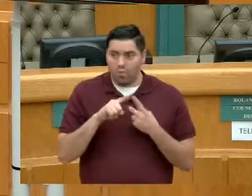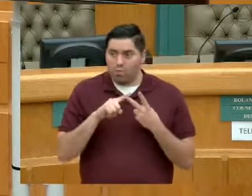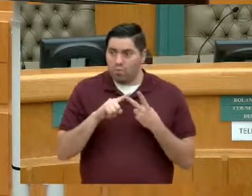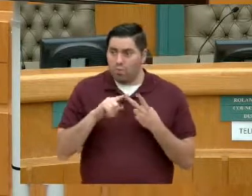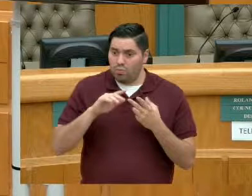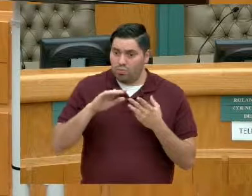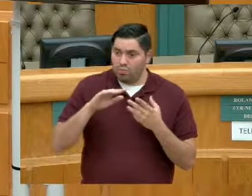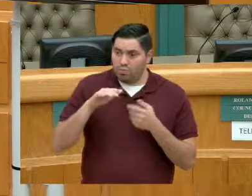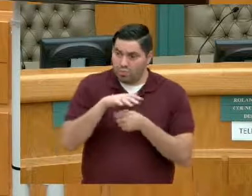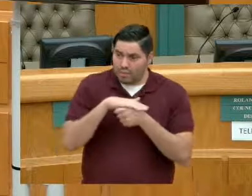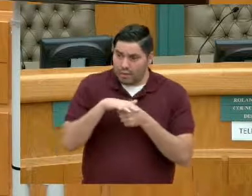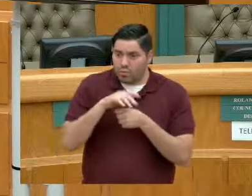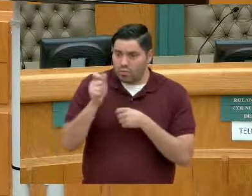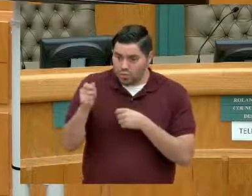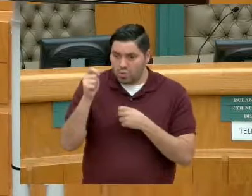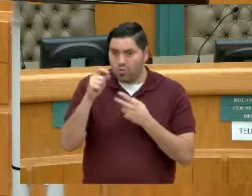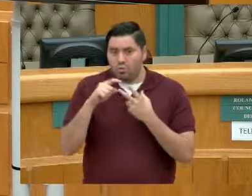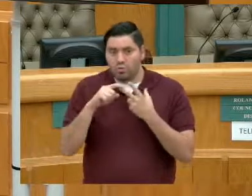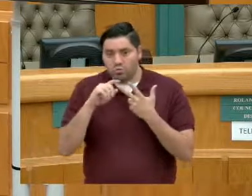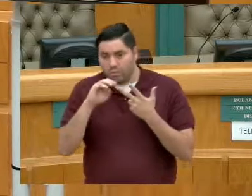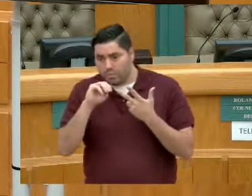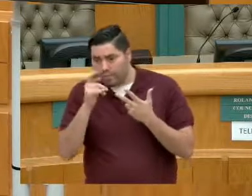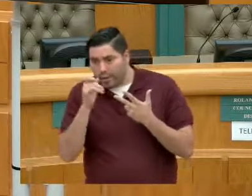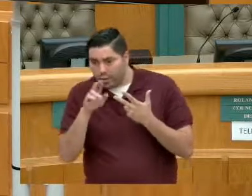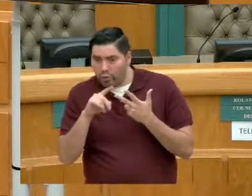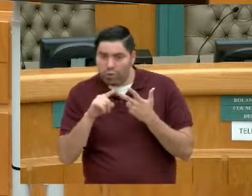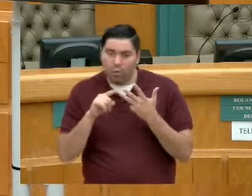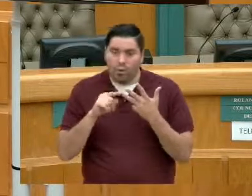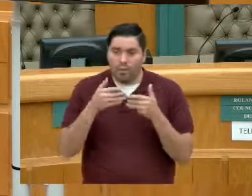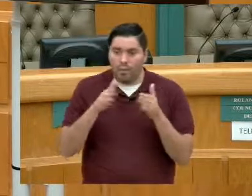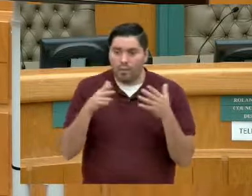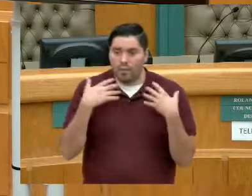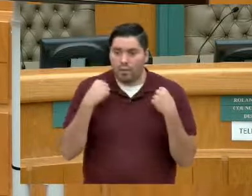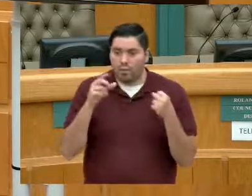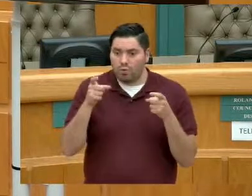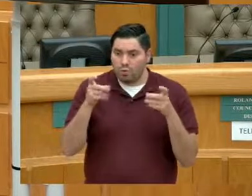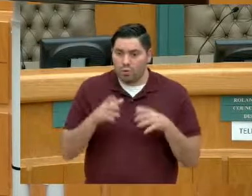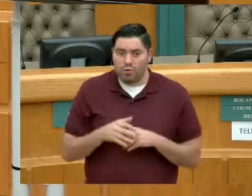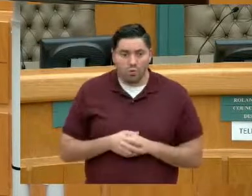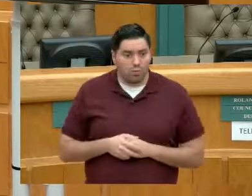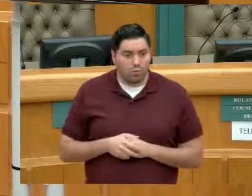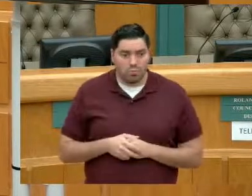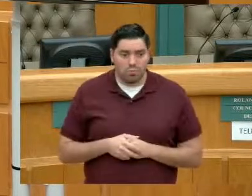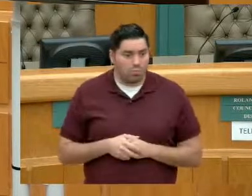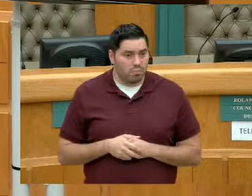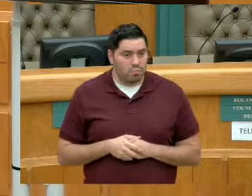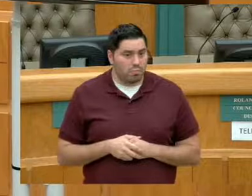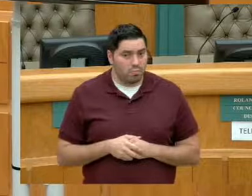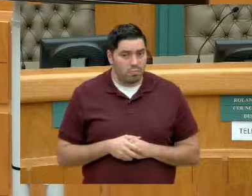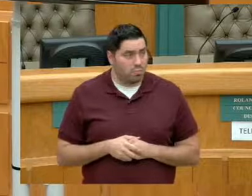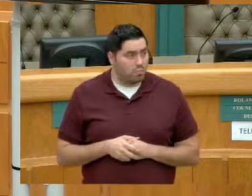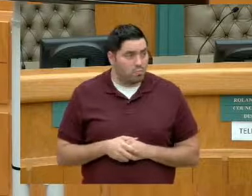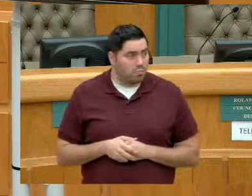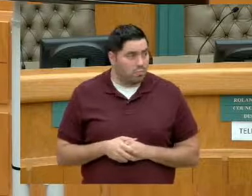myself or the county judge or mayor or our public health director.